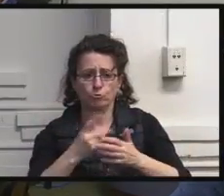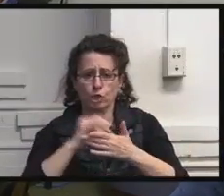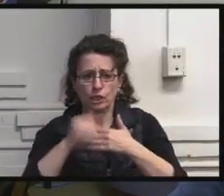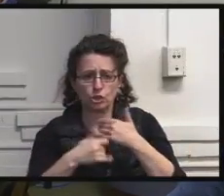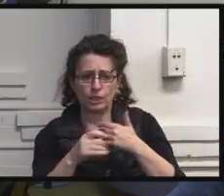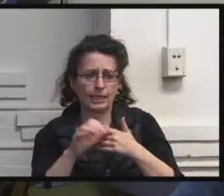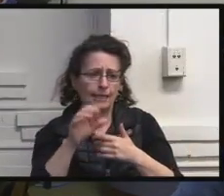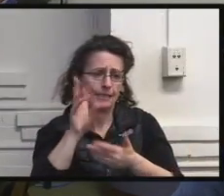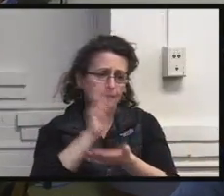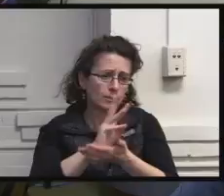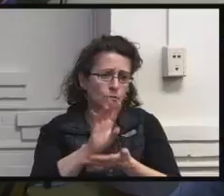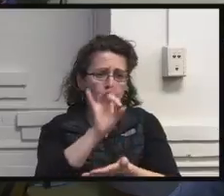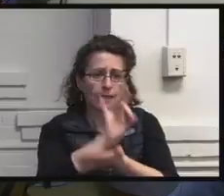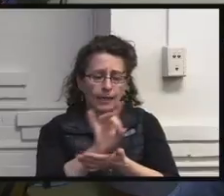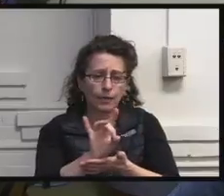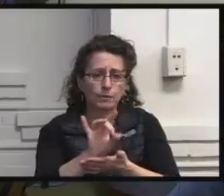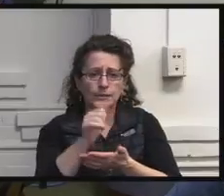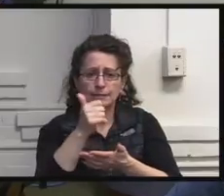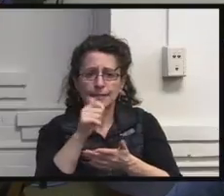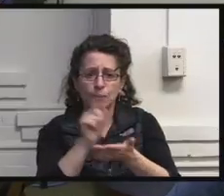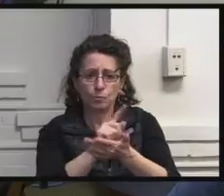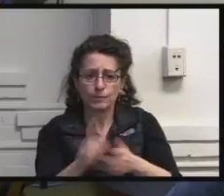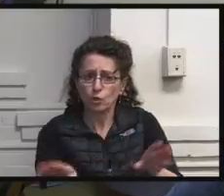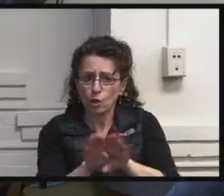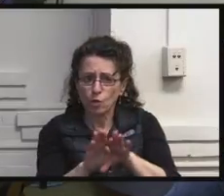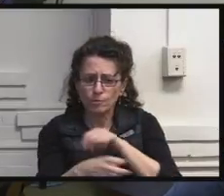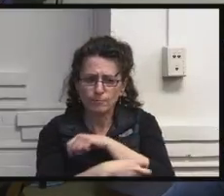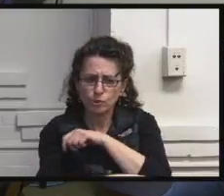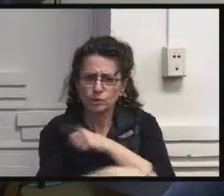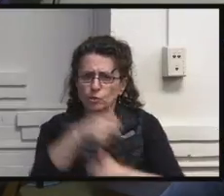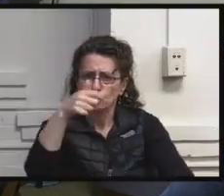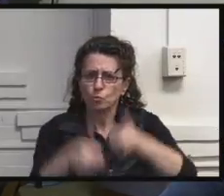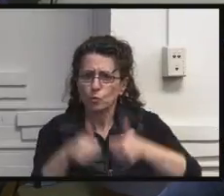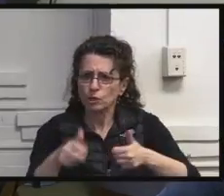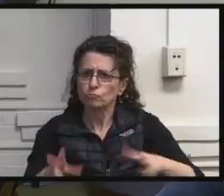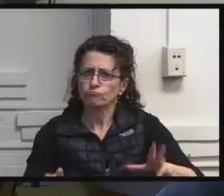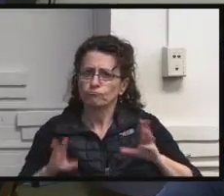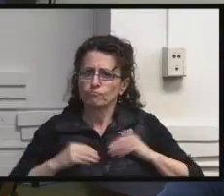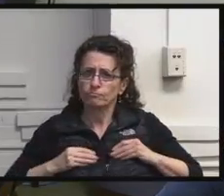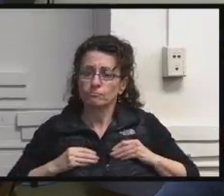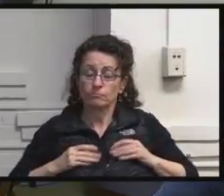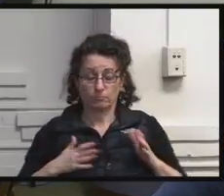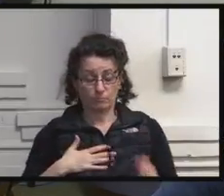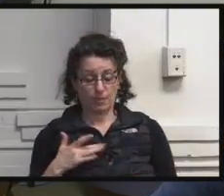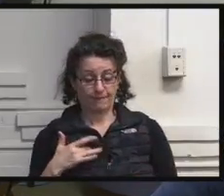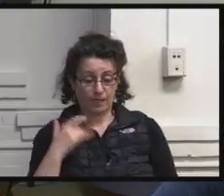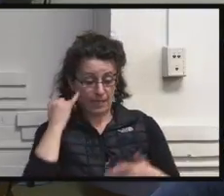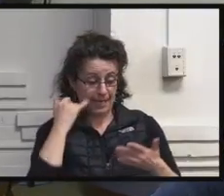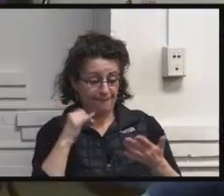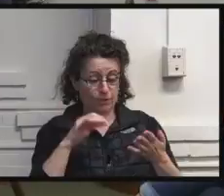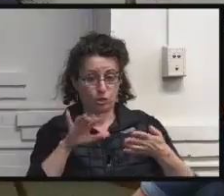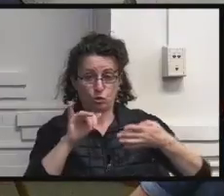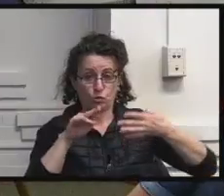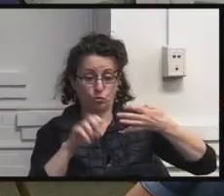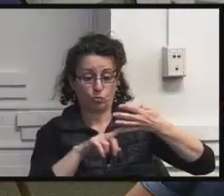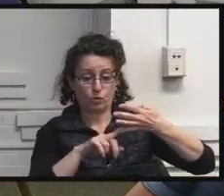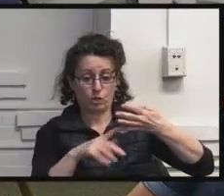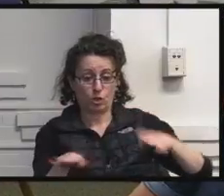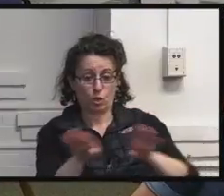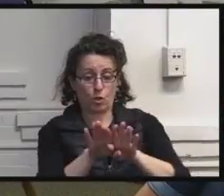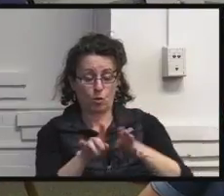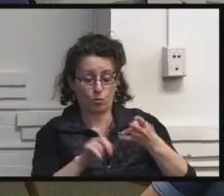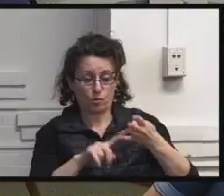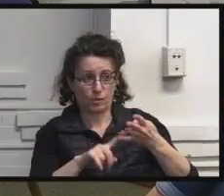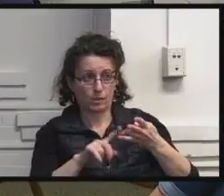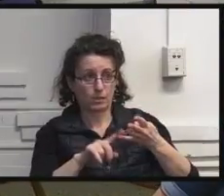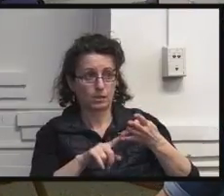of if you're going to close this for pretty much the last week of June. Mm-hmm. School starts